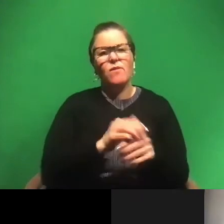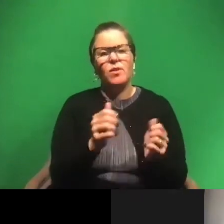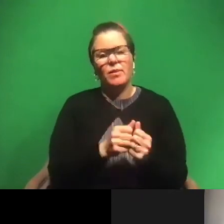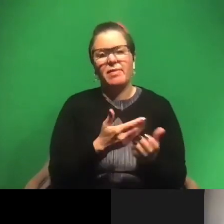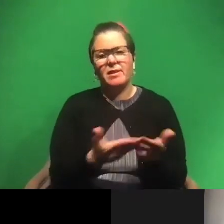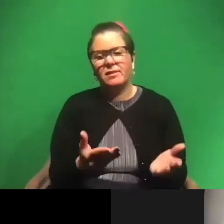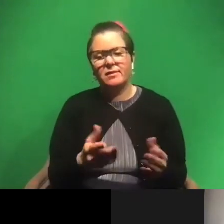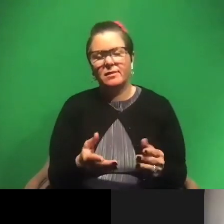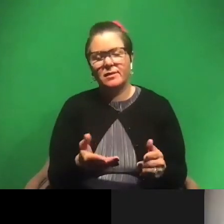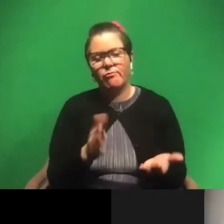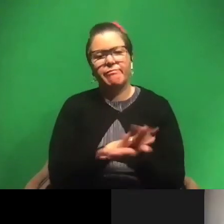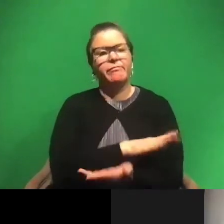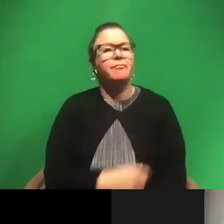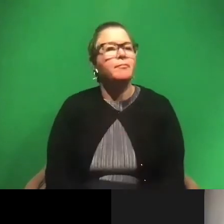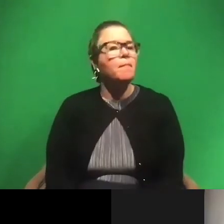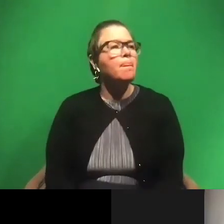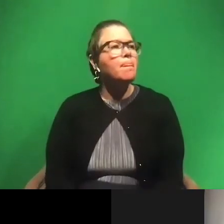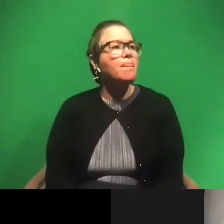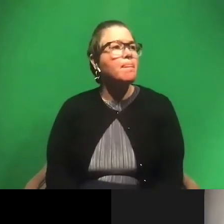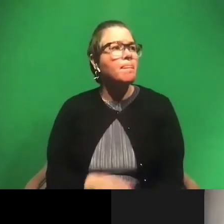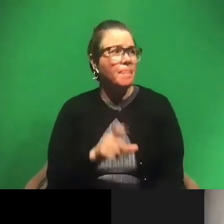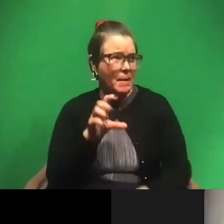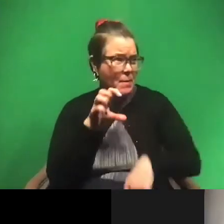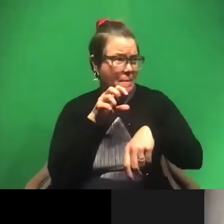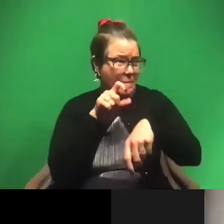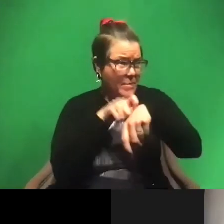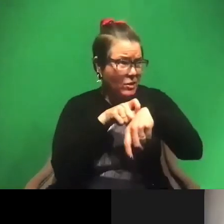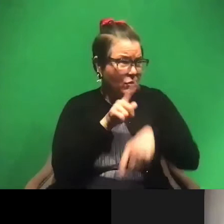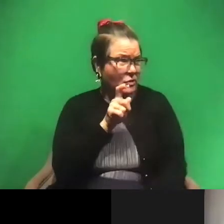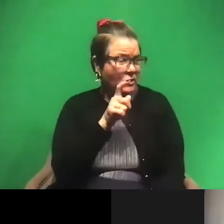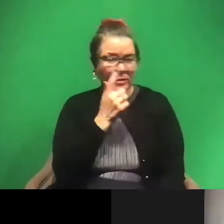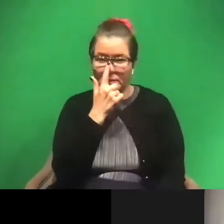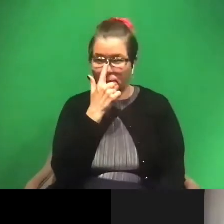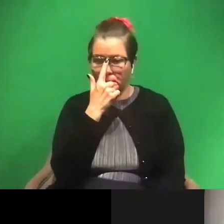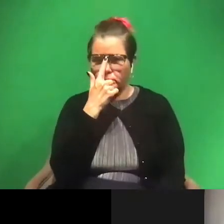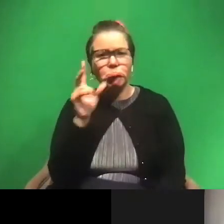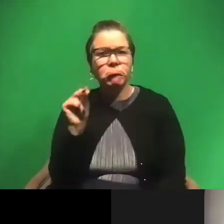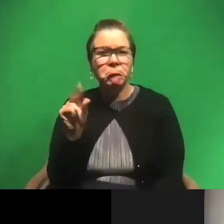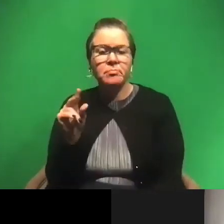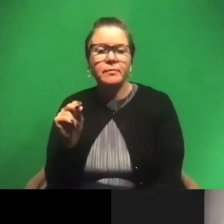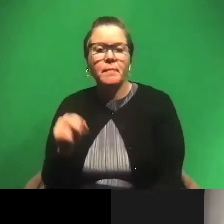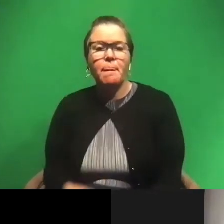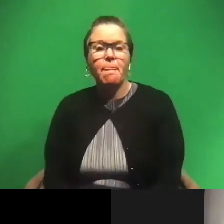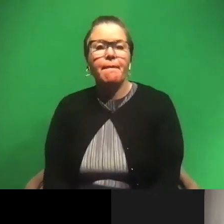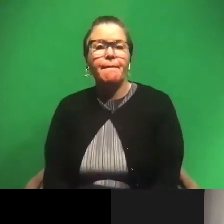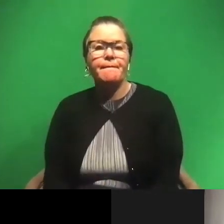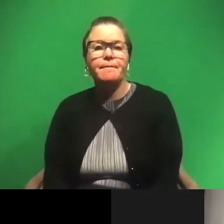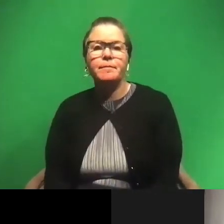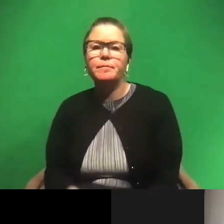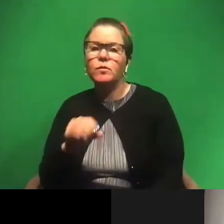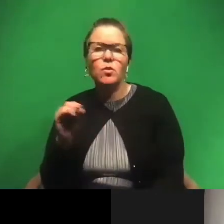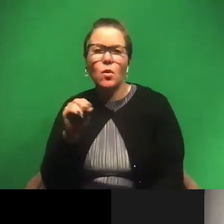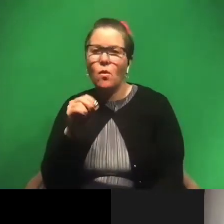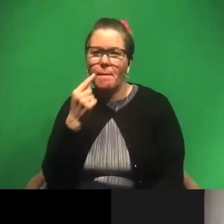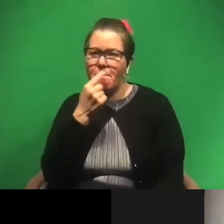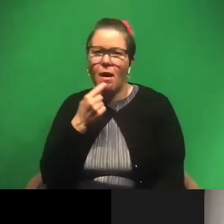yeah, cool. Do they pinch? No, they don't have mouth parts that bite.